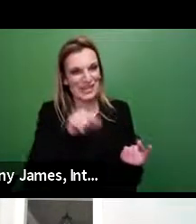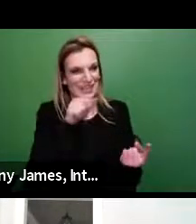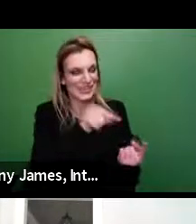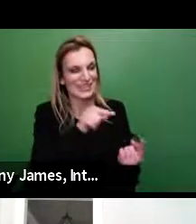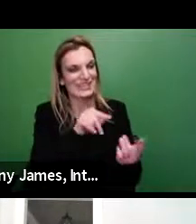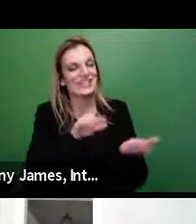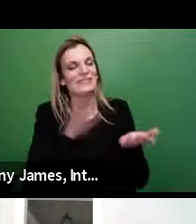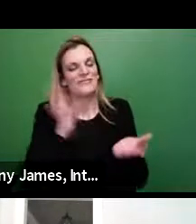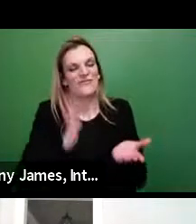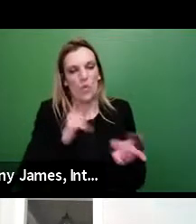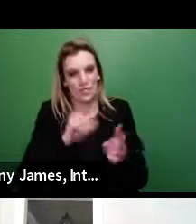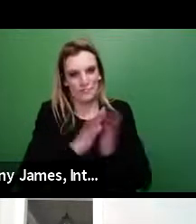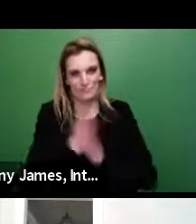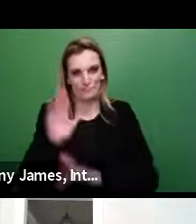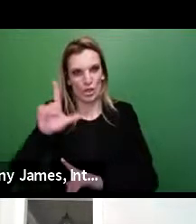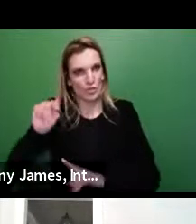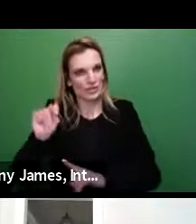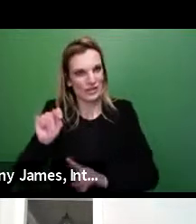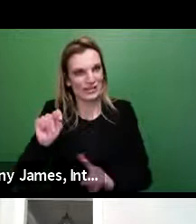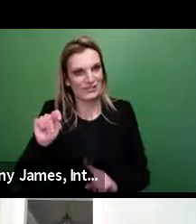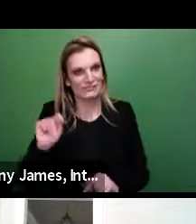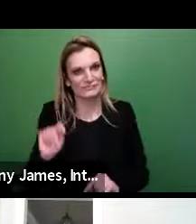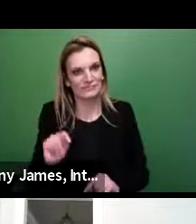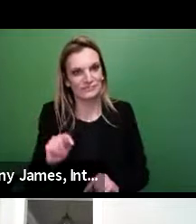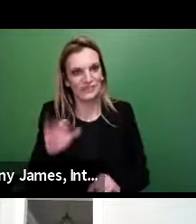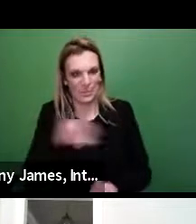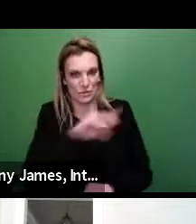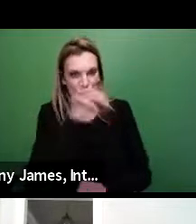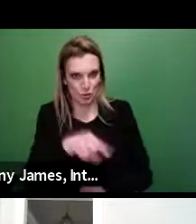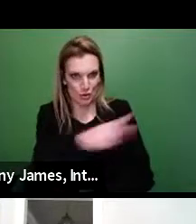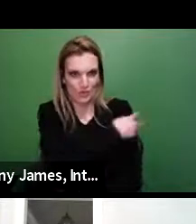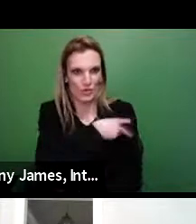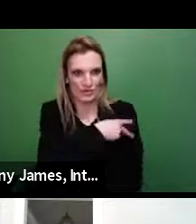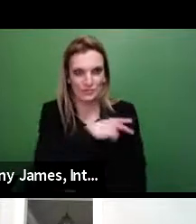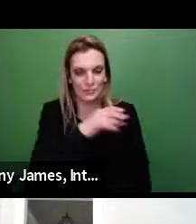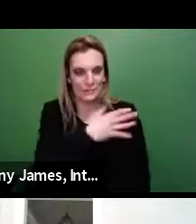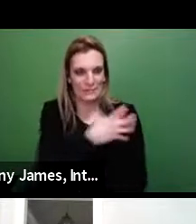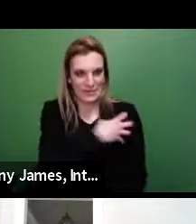lieutenant with the Detroit Police Department.